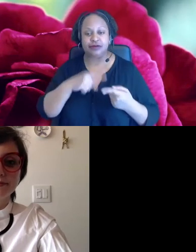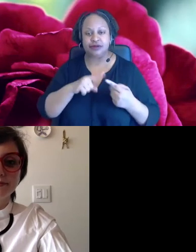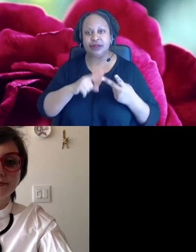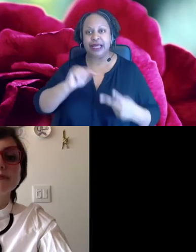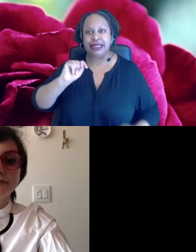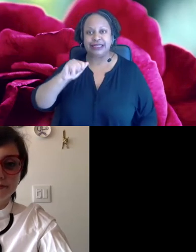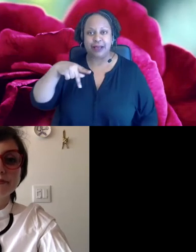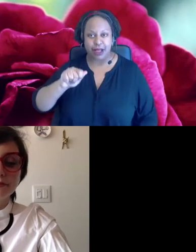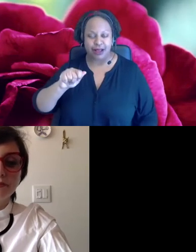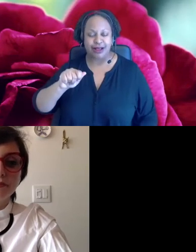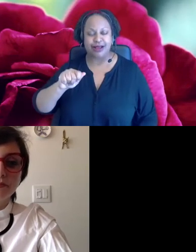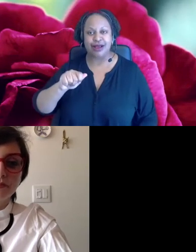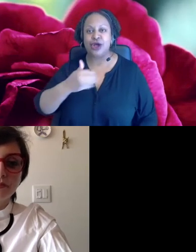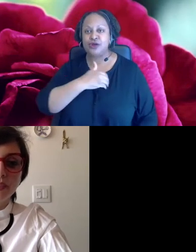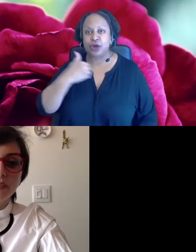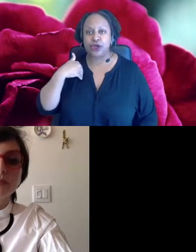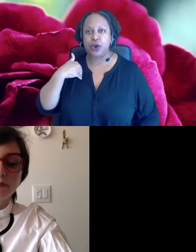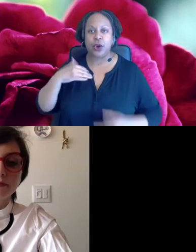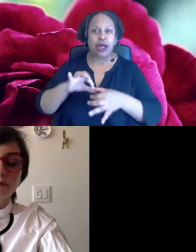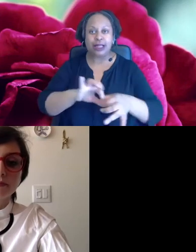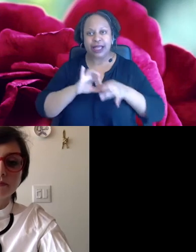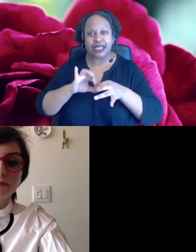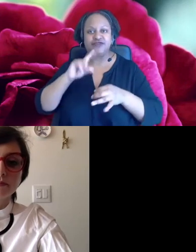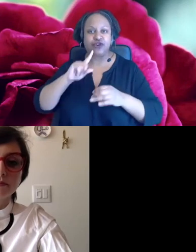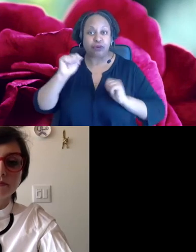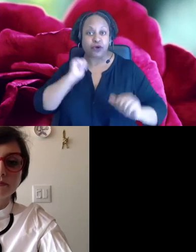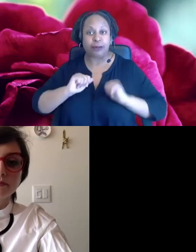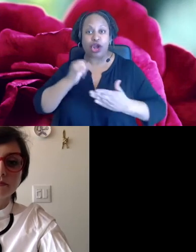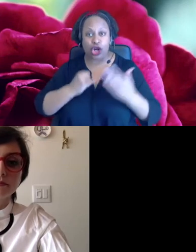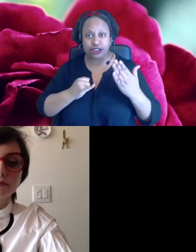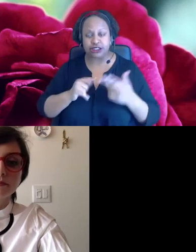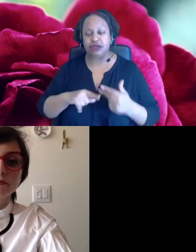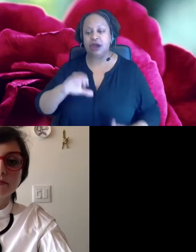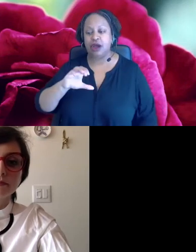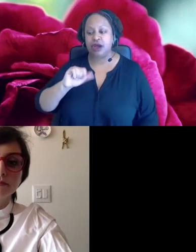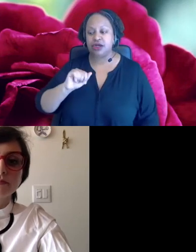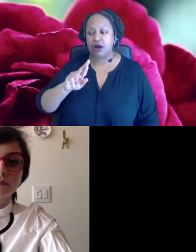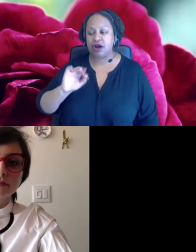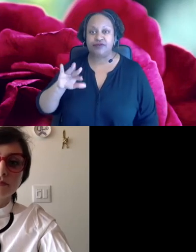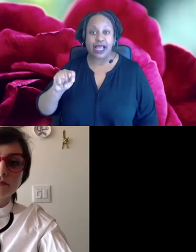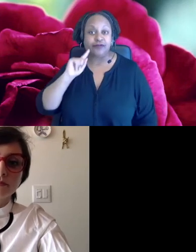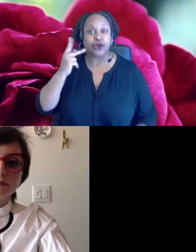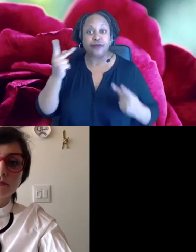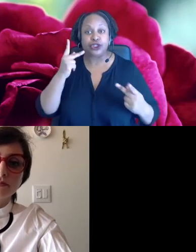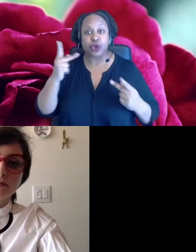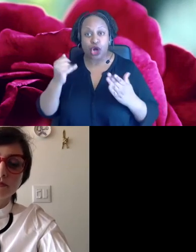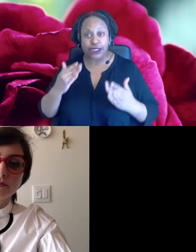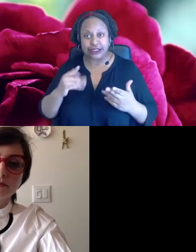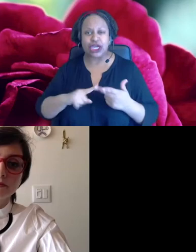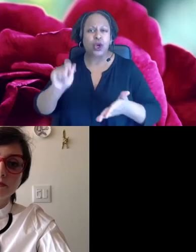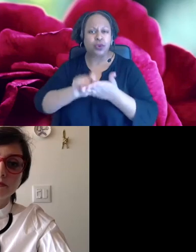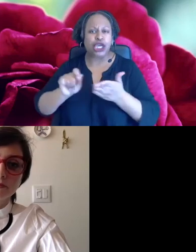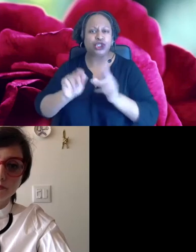TAPA, Toronto Alliance for Performing Arts, CARFAC, that's for visual artists, and then there's the Writers Union